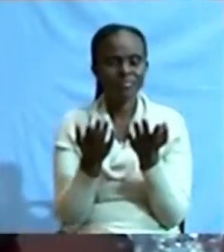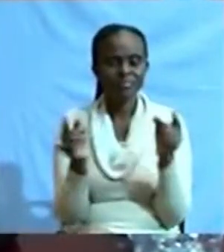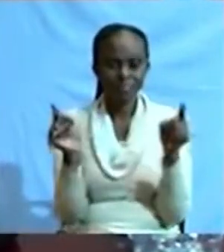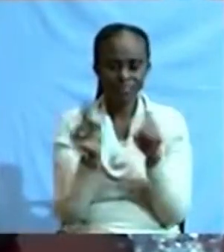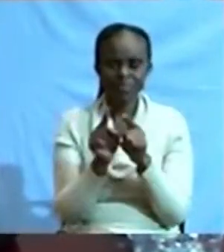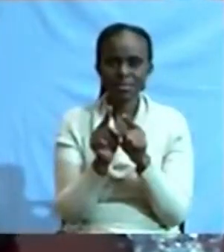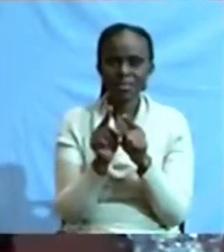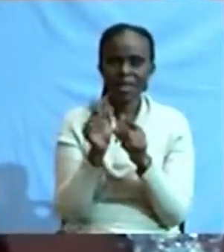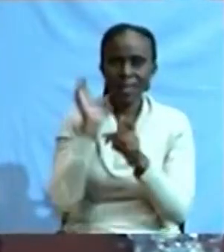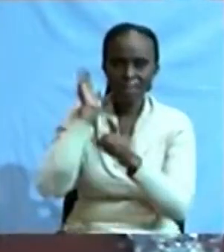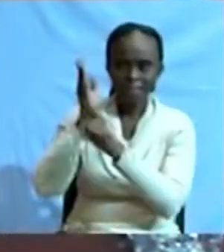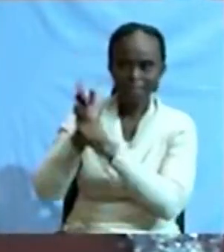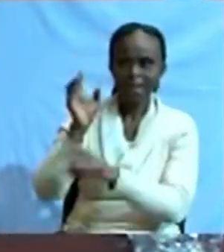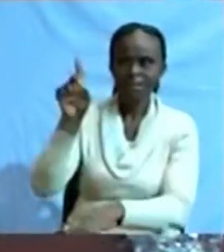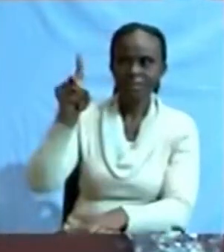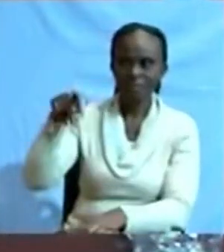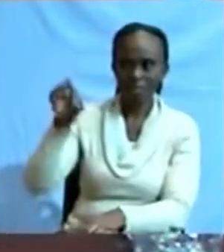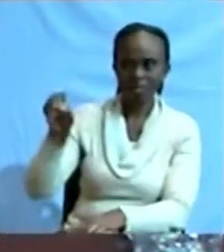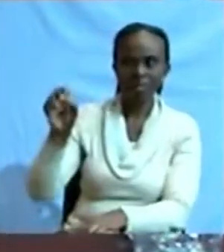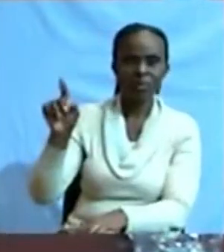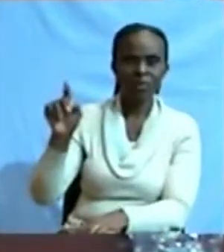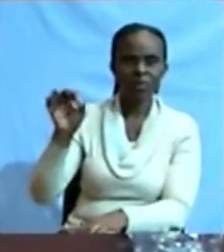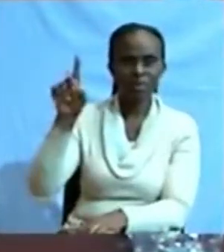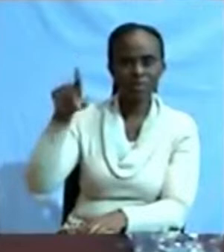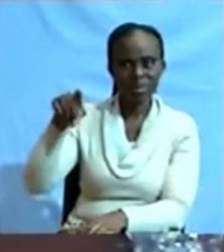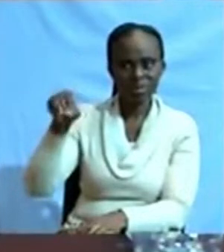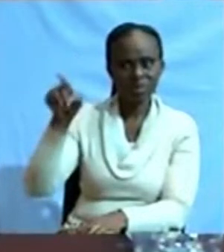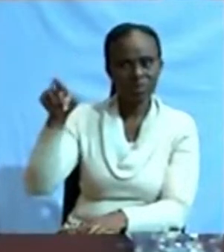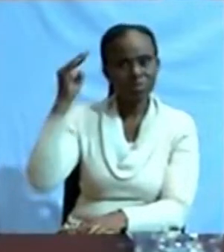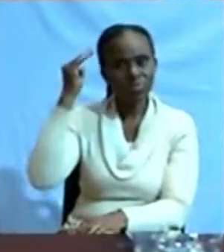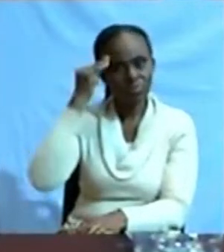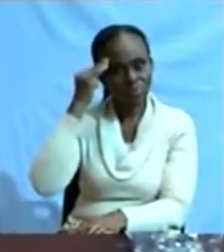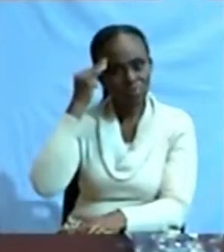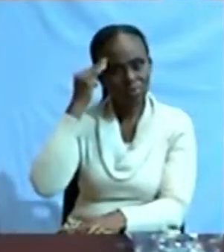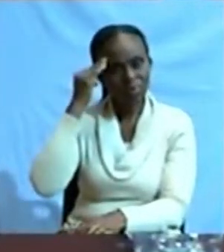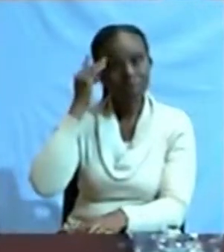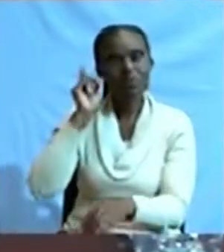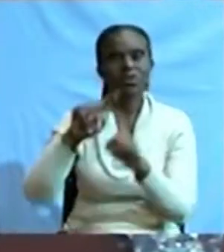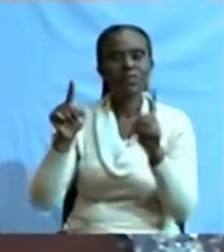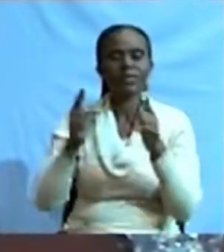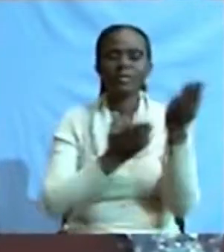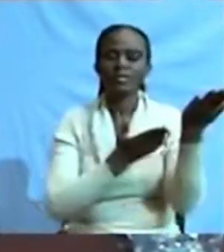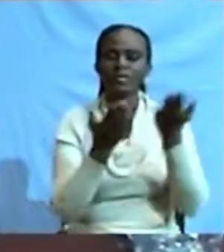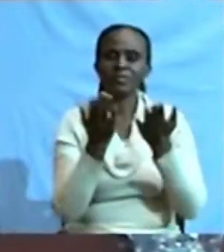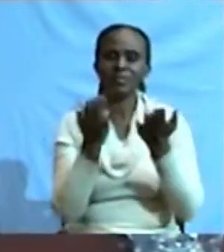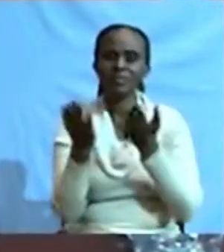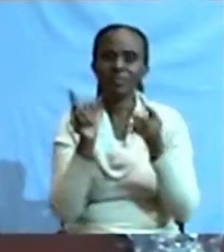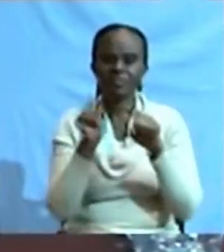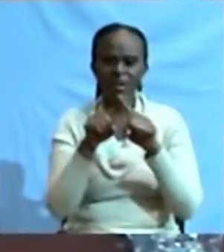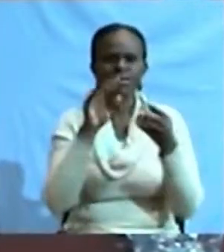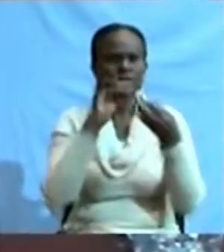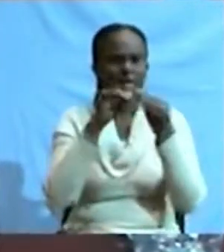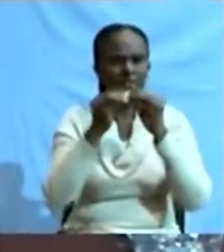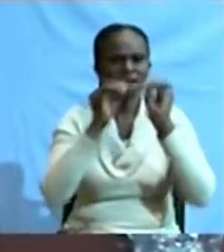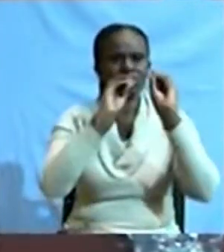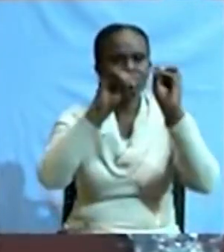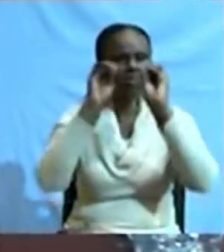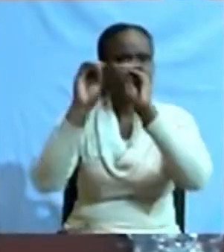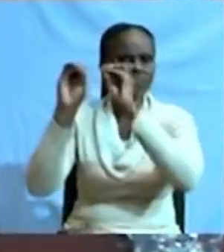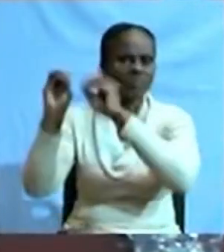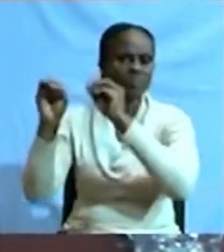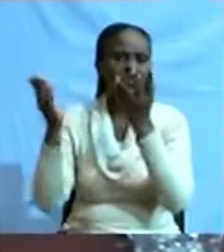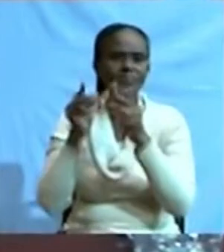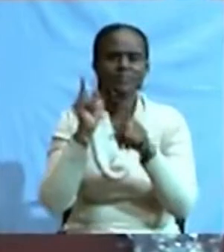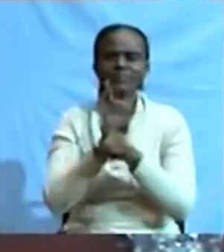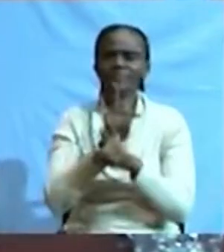goes to the DPO, because the DPO knew those plots are not yet serviced, they are not yet numbered. But he kept